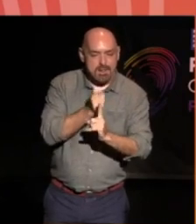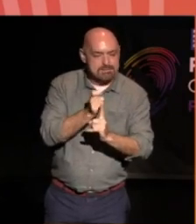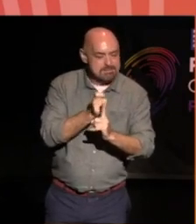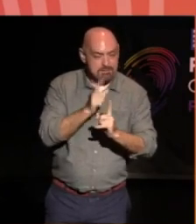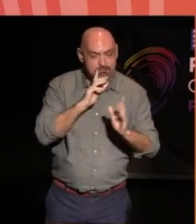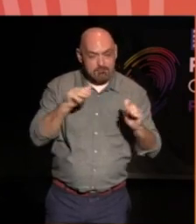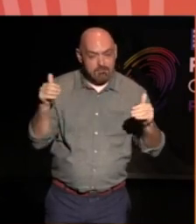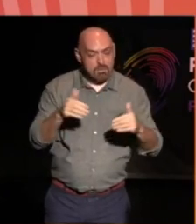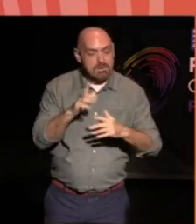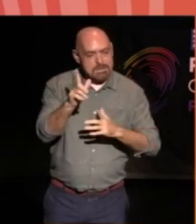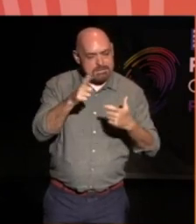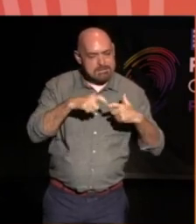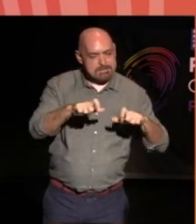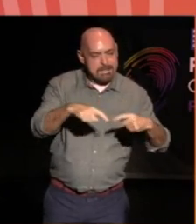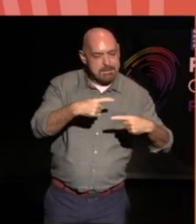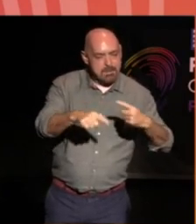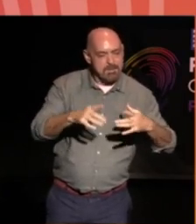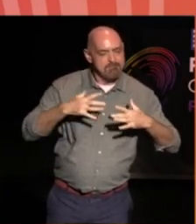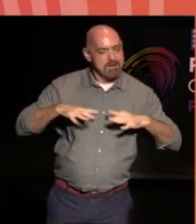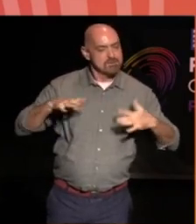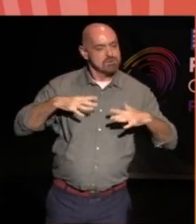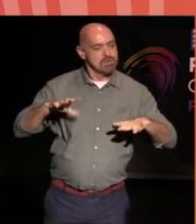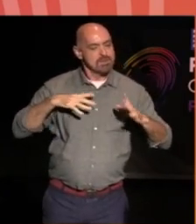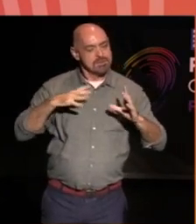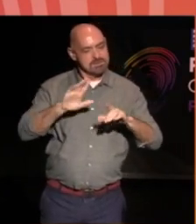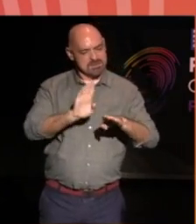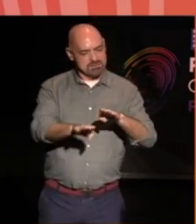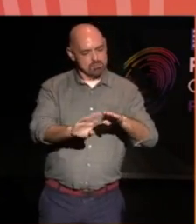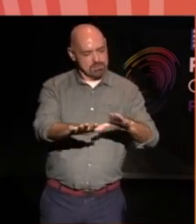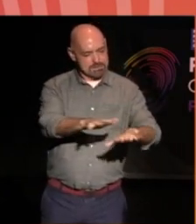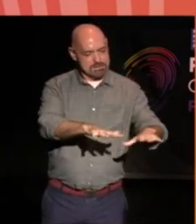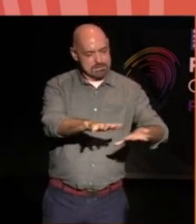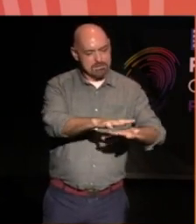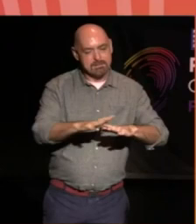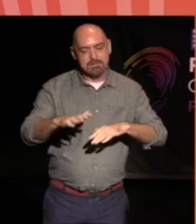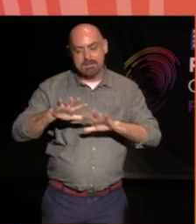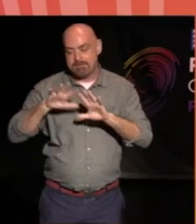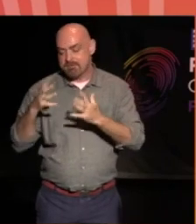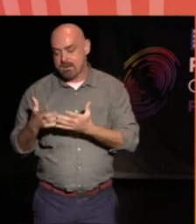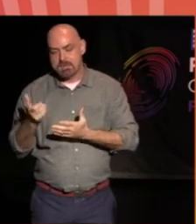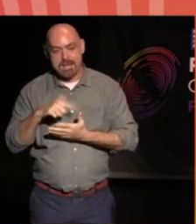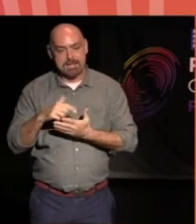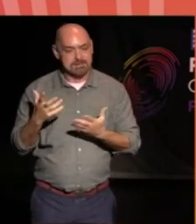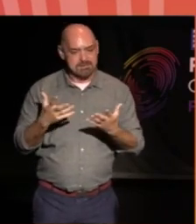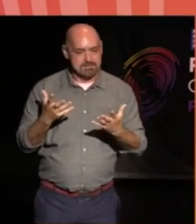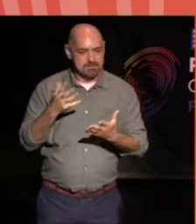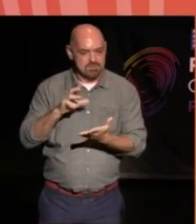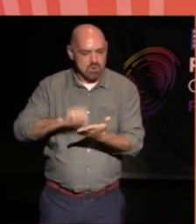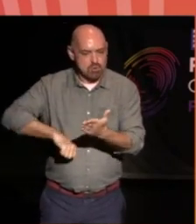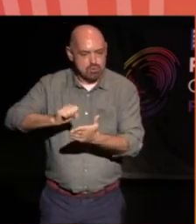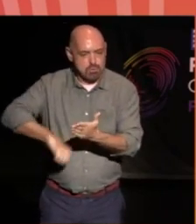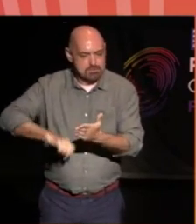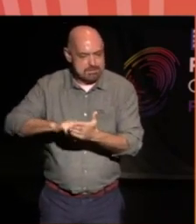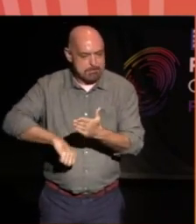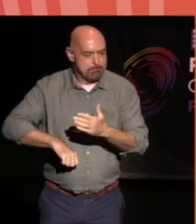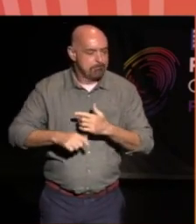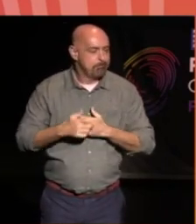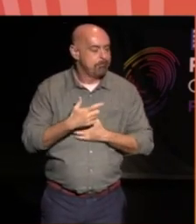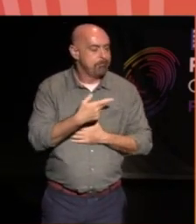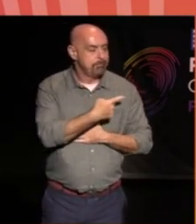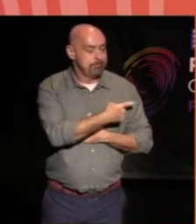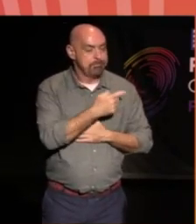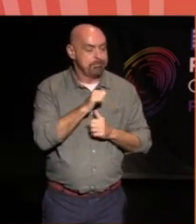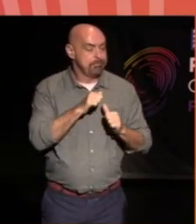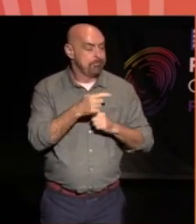on the sustainable fashion industry and on the environment and on consumerism. Welcome. And